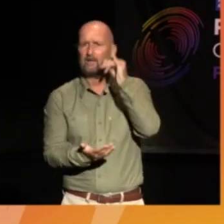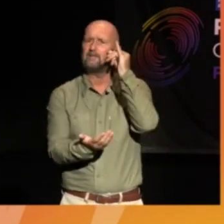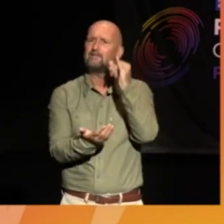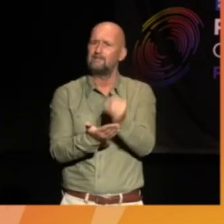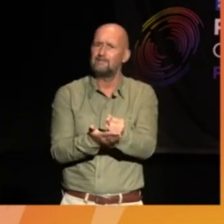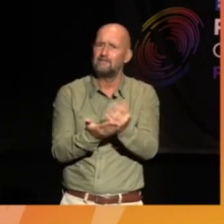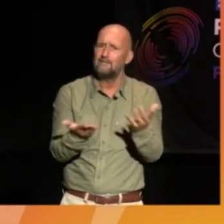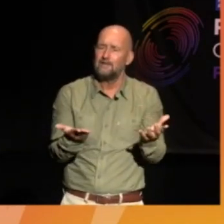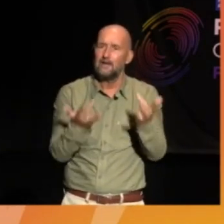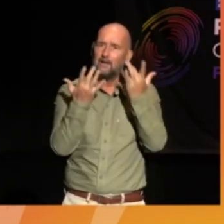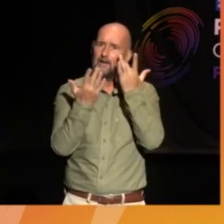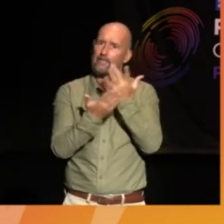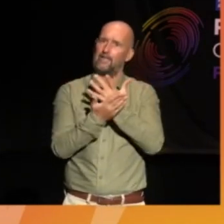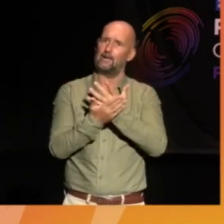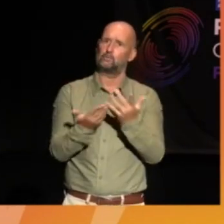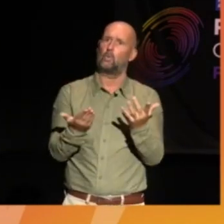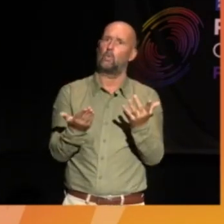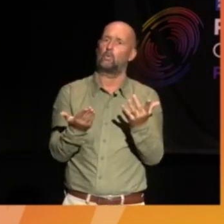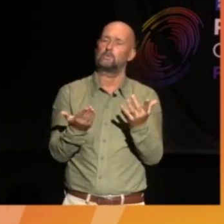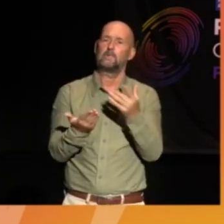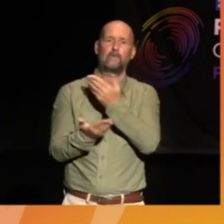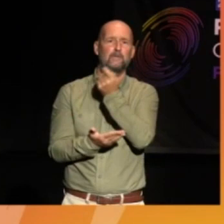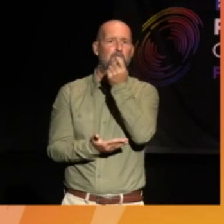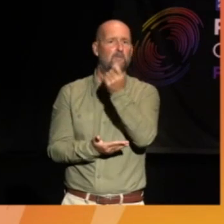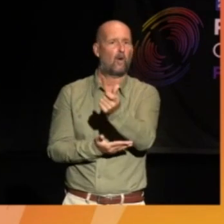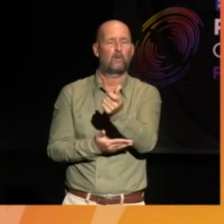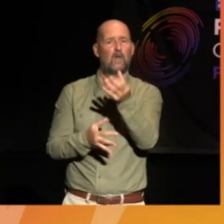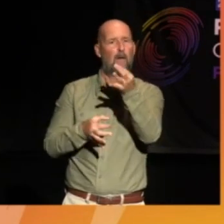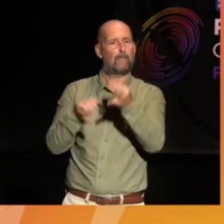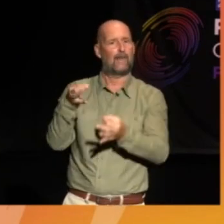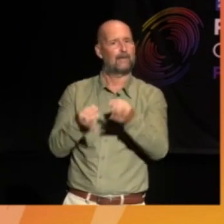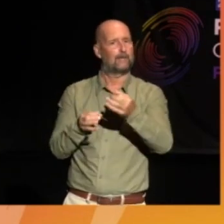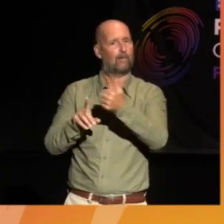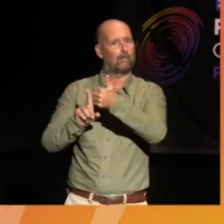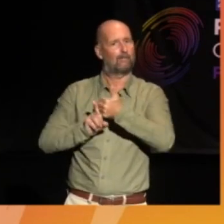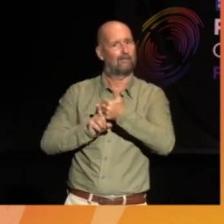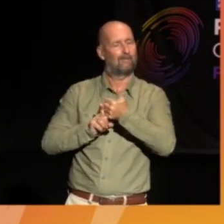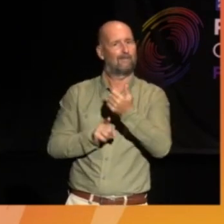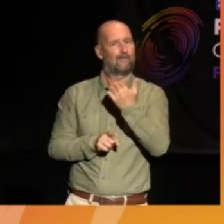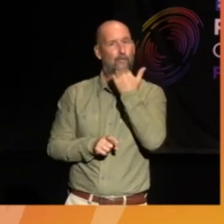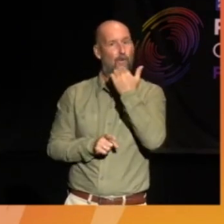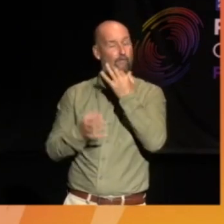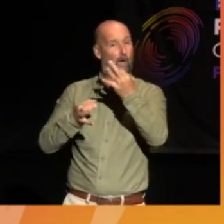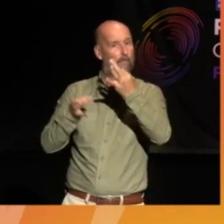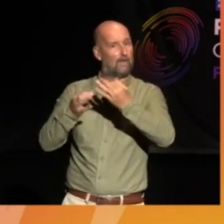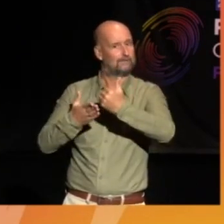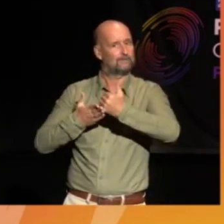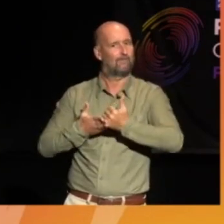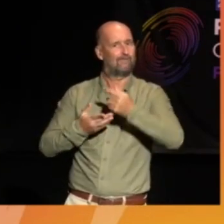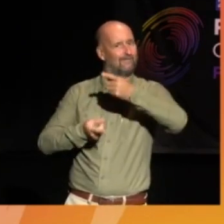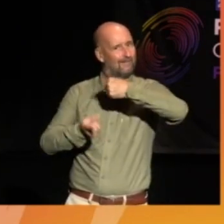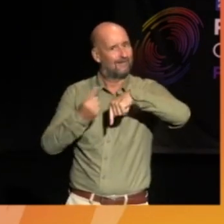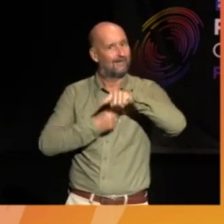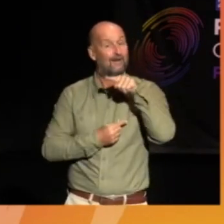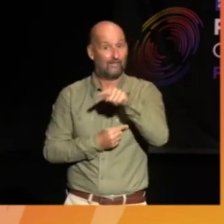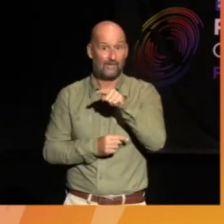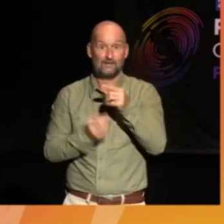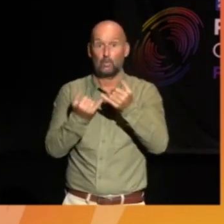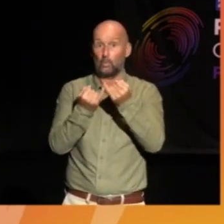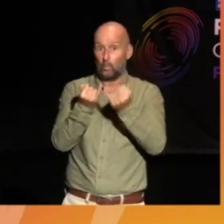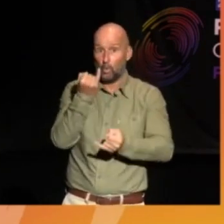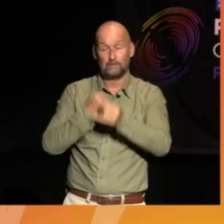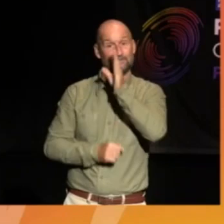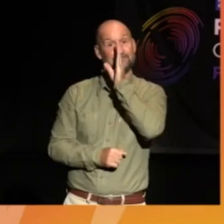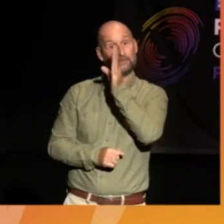there was decrease in the political will. We didn't have enough political will, and that is much more serious. If we